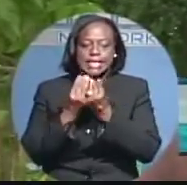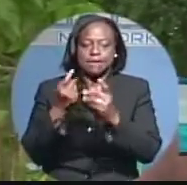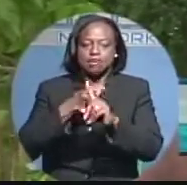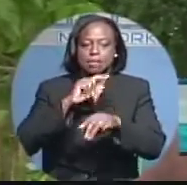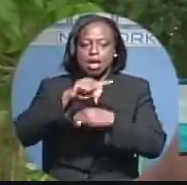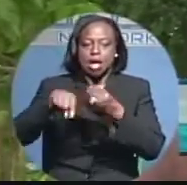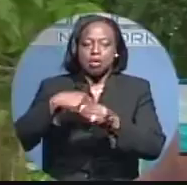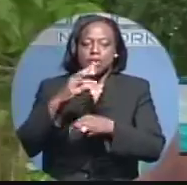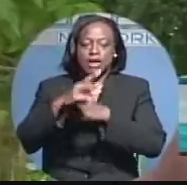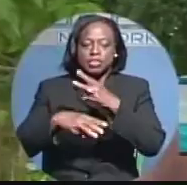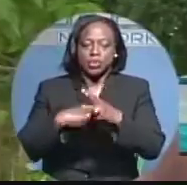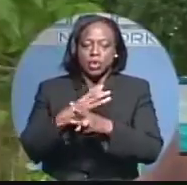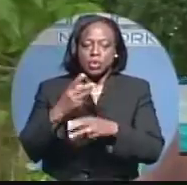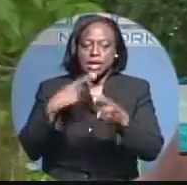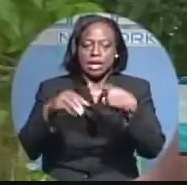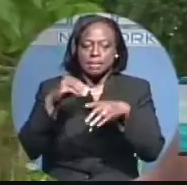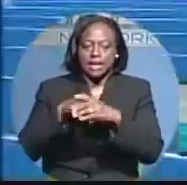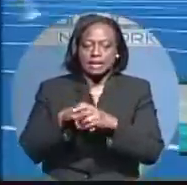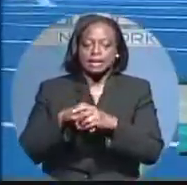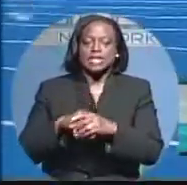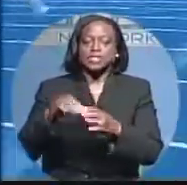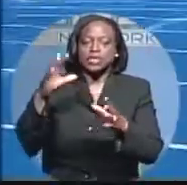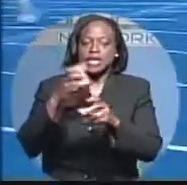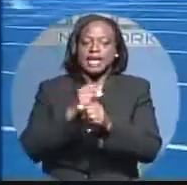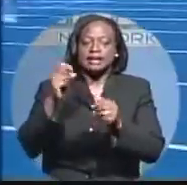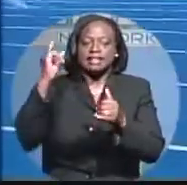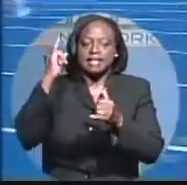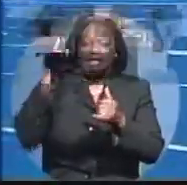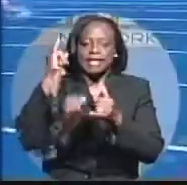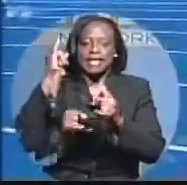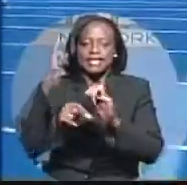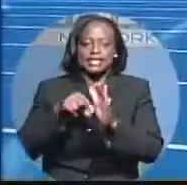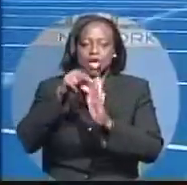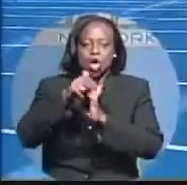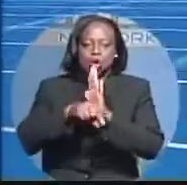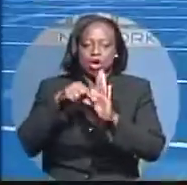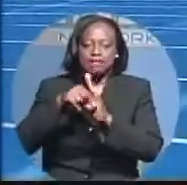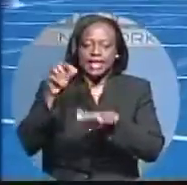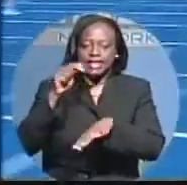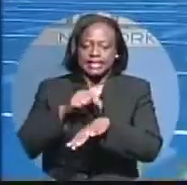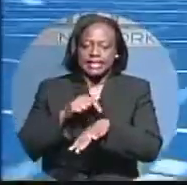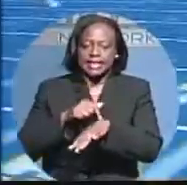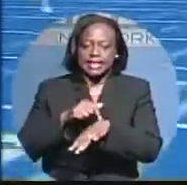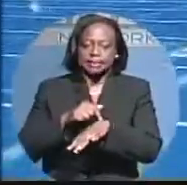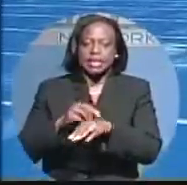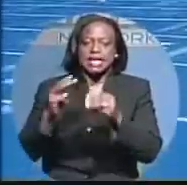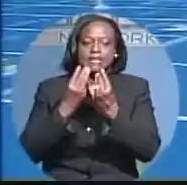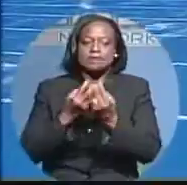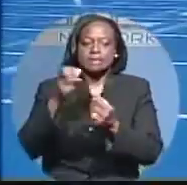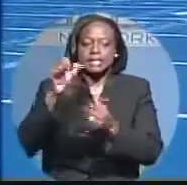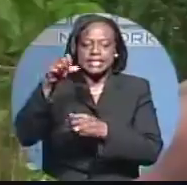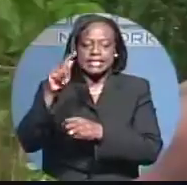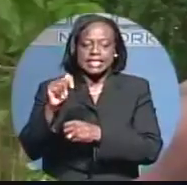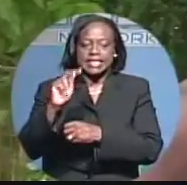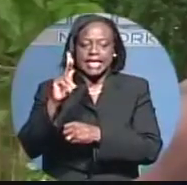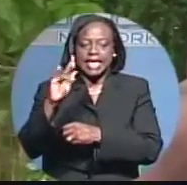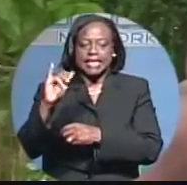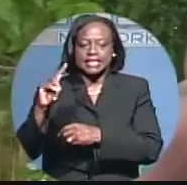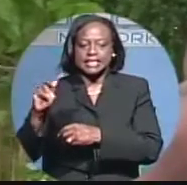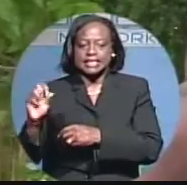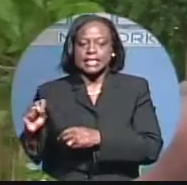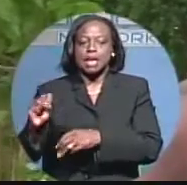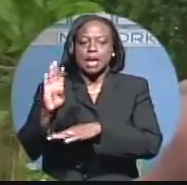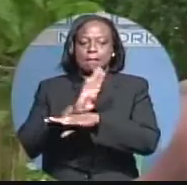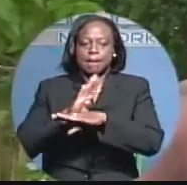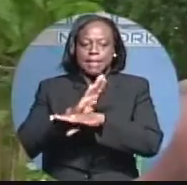to try and get a last qualifying time on this road to London. We'll have teams from St. Kitts, we'll have teams from Barbados, we'll